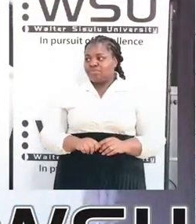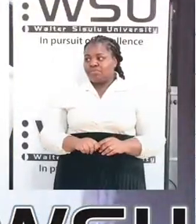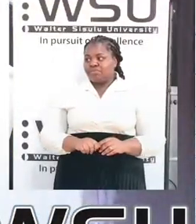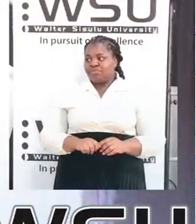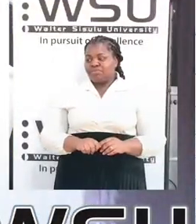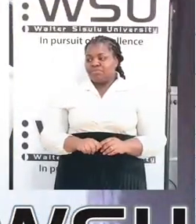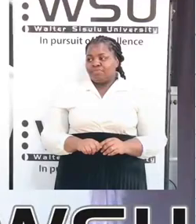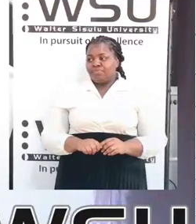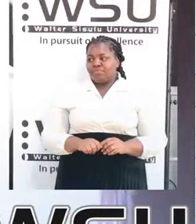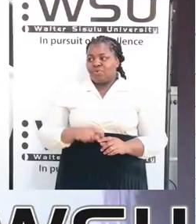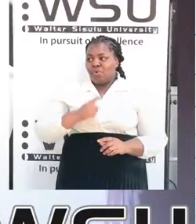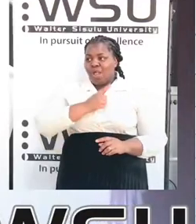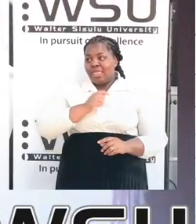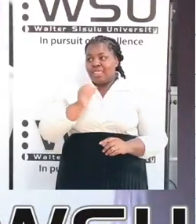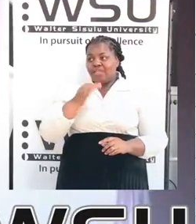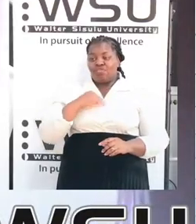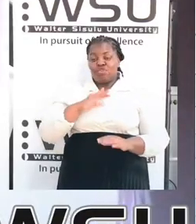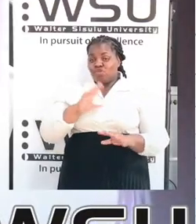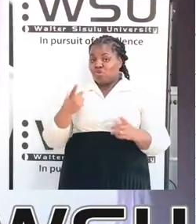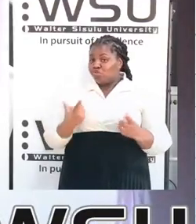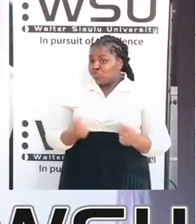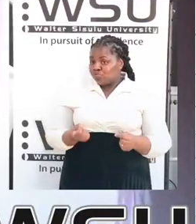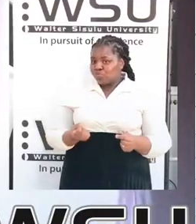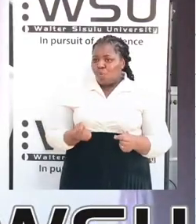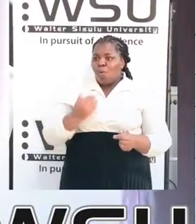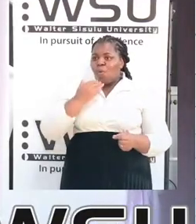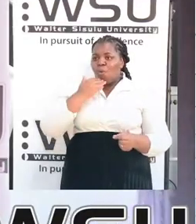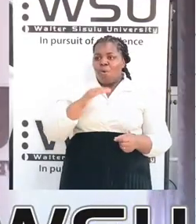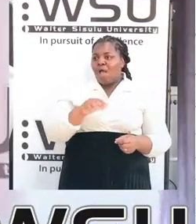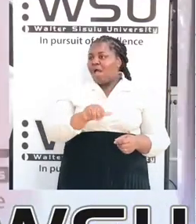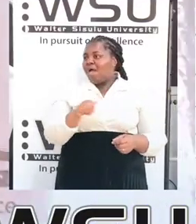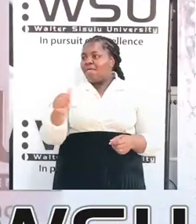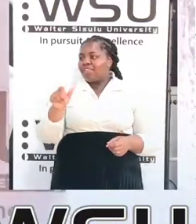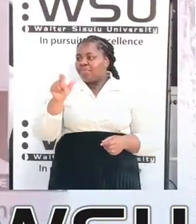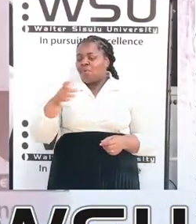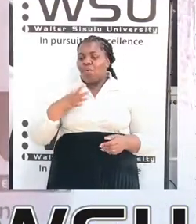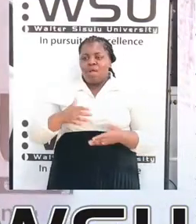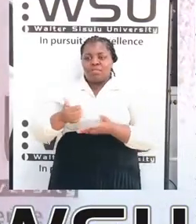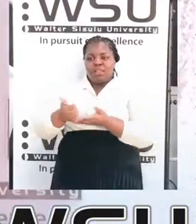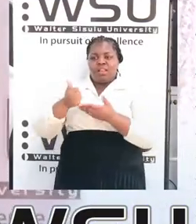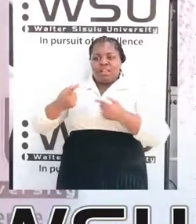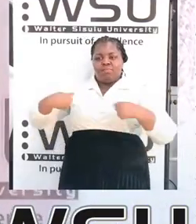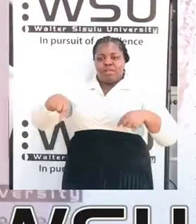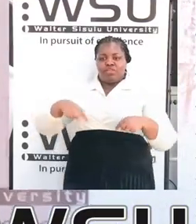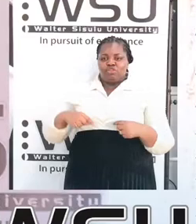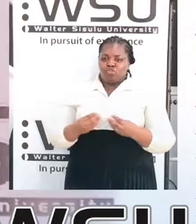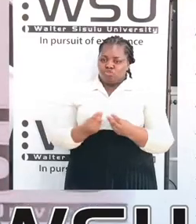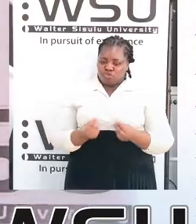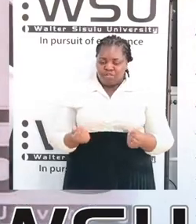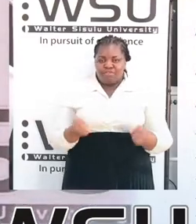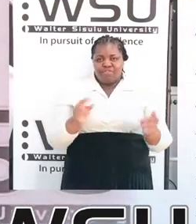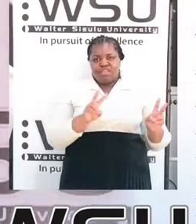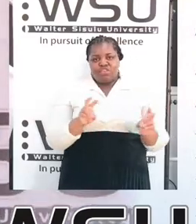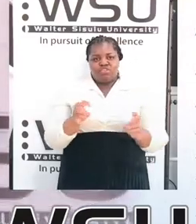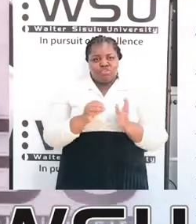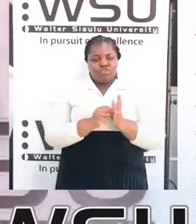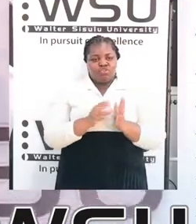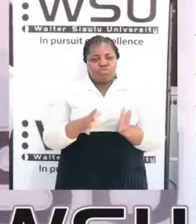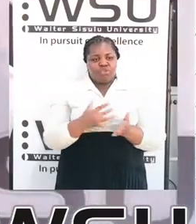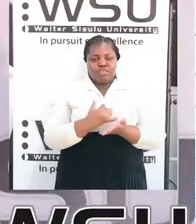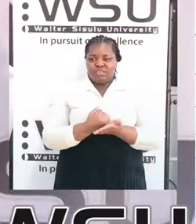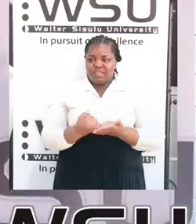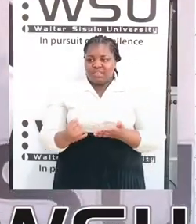Because if we don't, then why would anyone want to help us resolve the issue of student